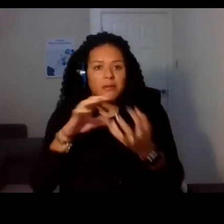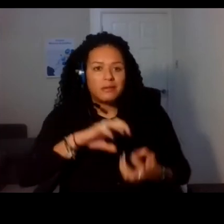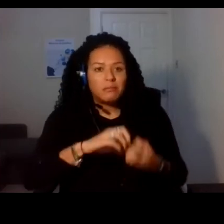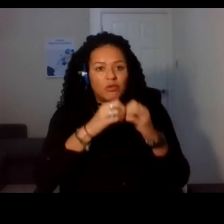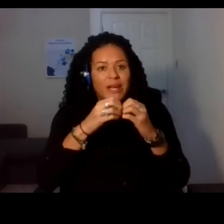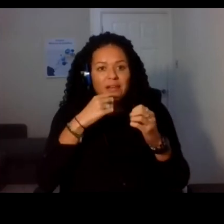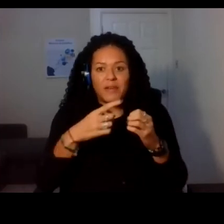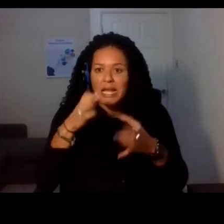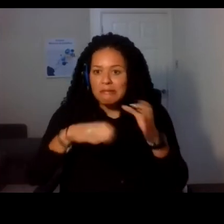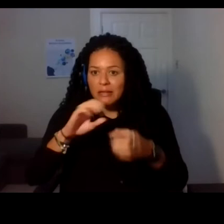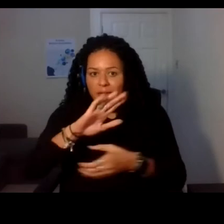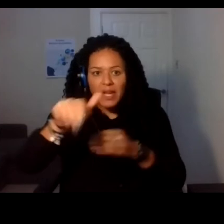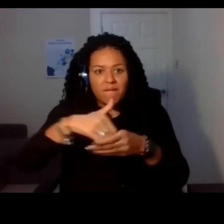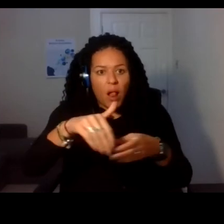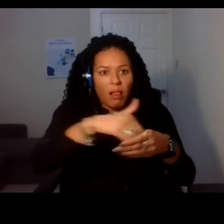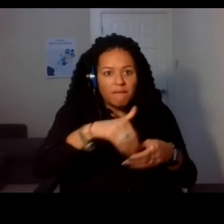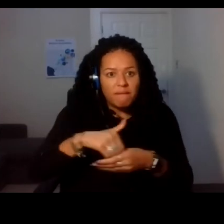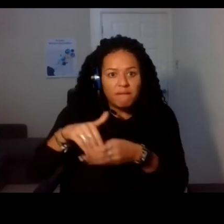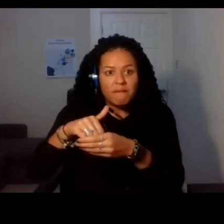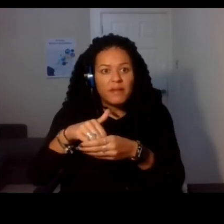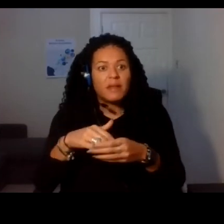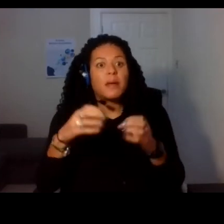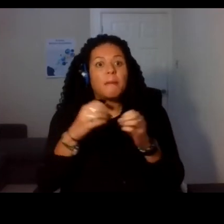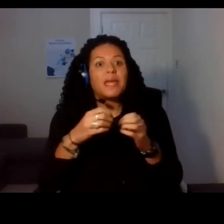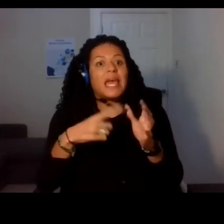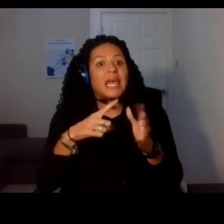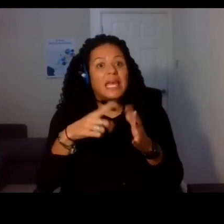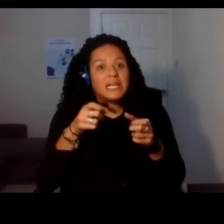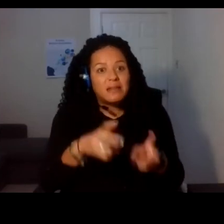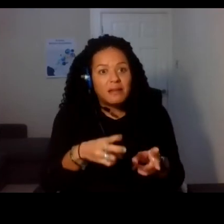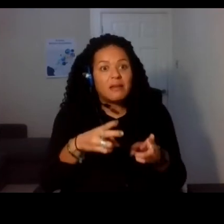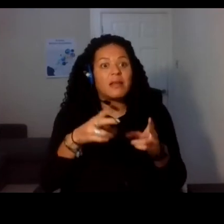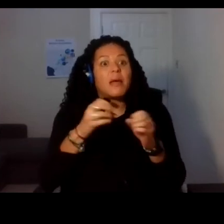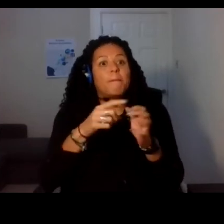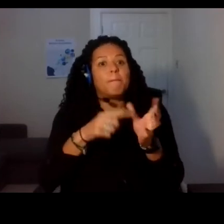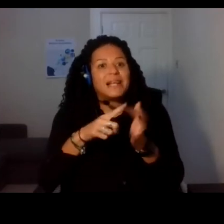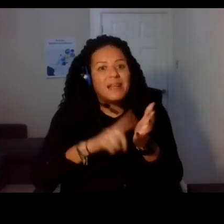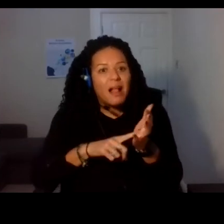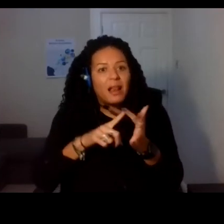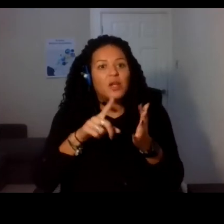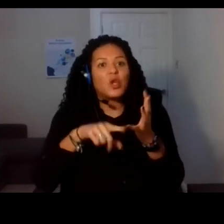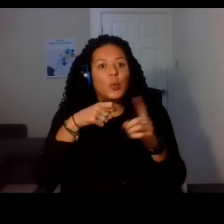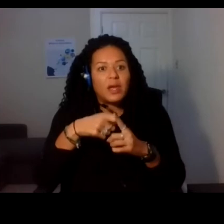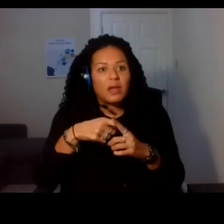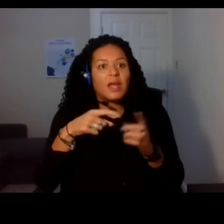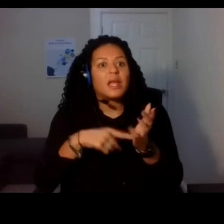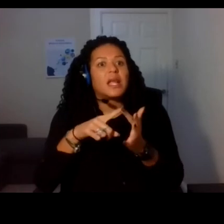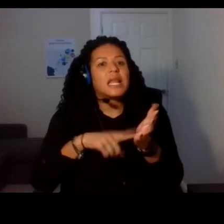scientifically involved, including BAE Systems, Battelle UK, and Teledyne